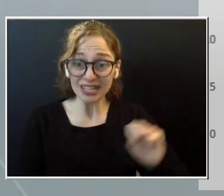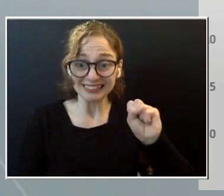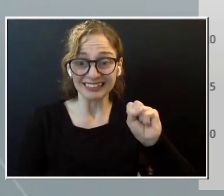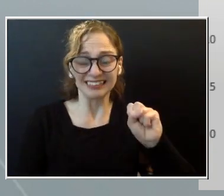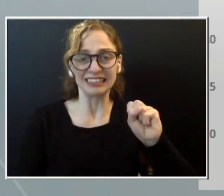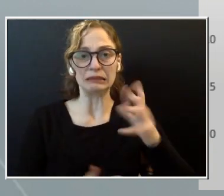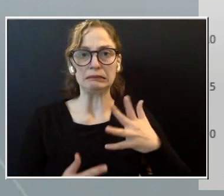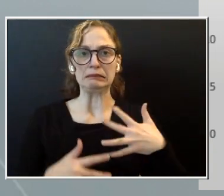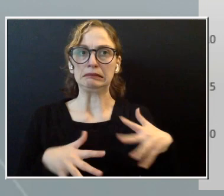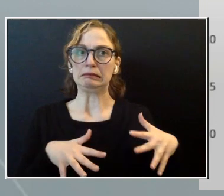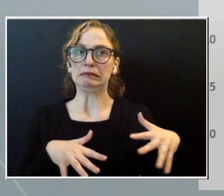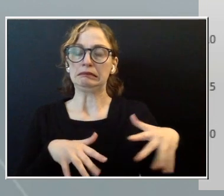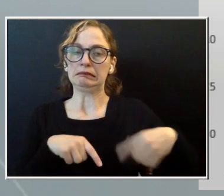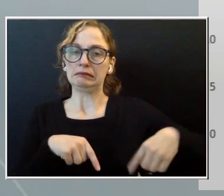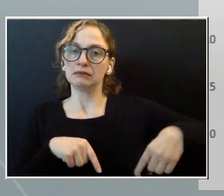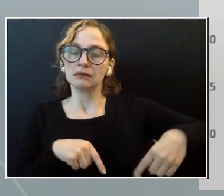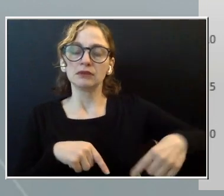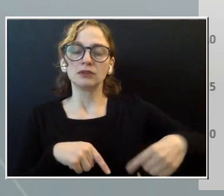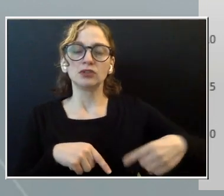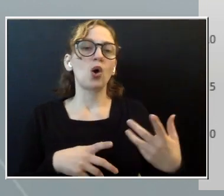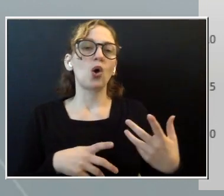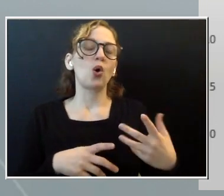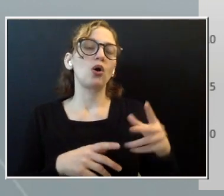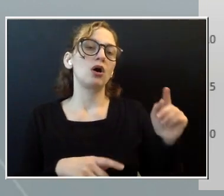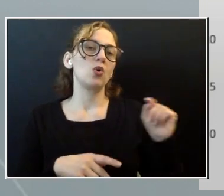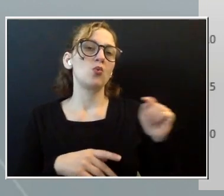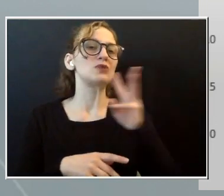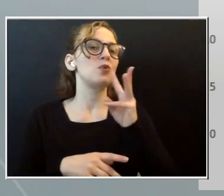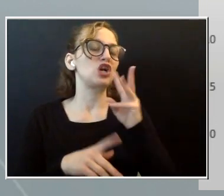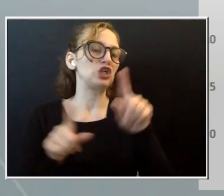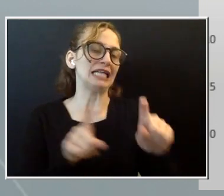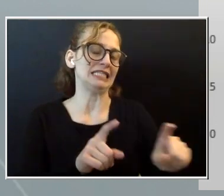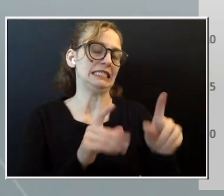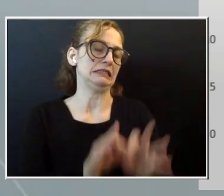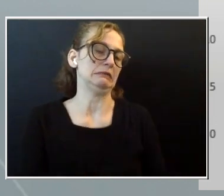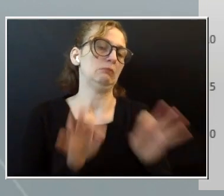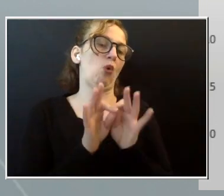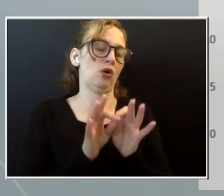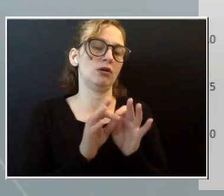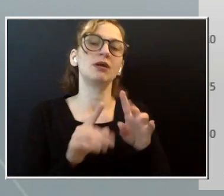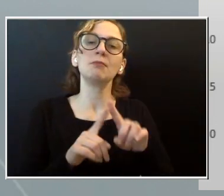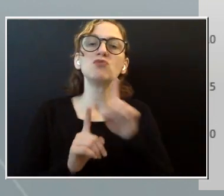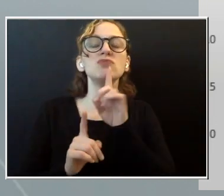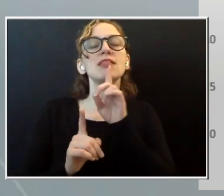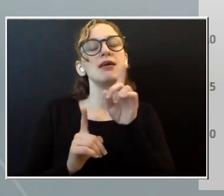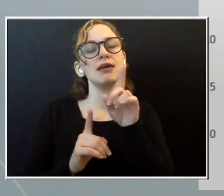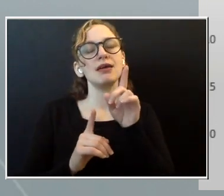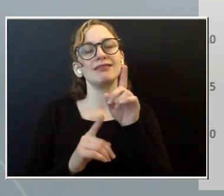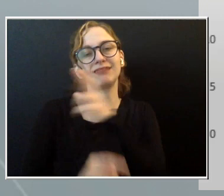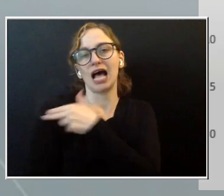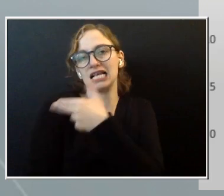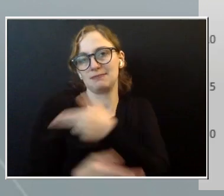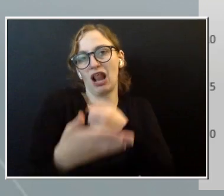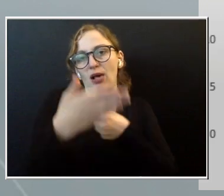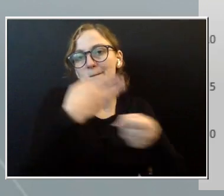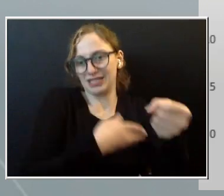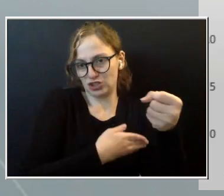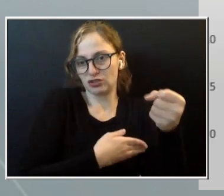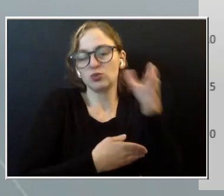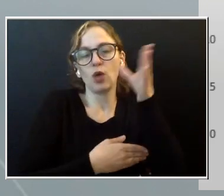was important. But really, it's our admissions ultimately they're going to tell us how severe the outbreak is. Yep, and this is showing overall admissions